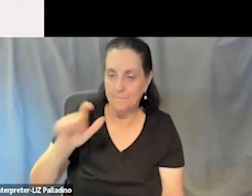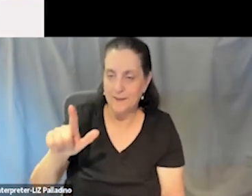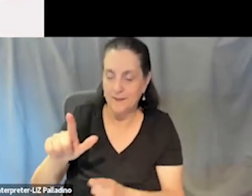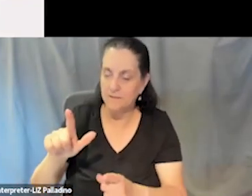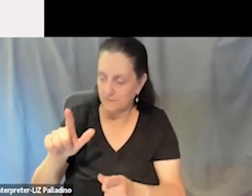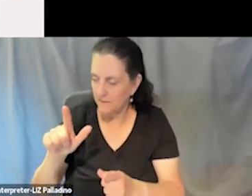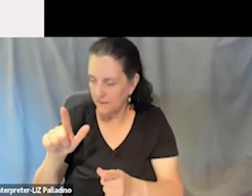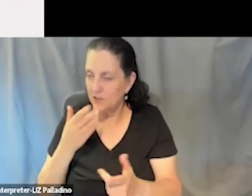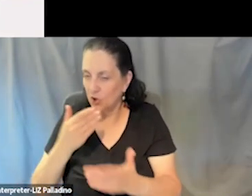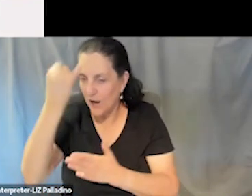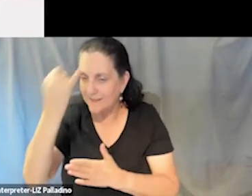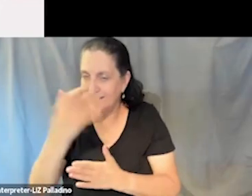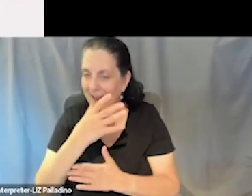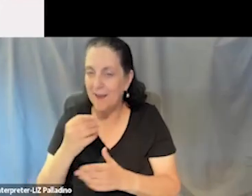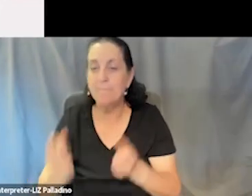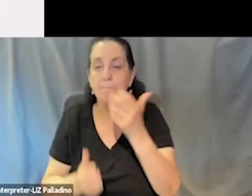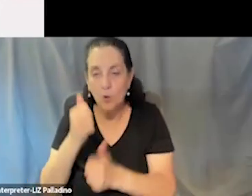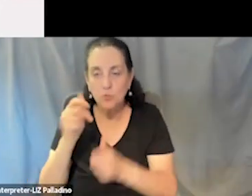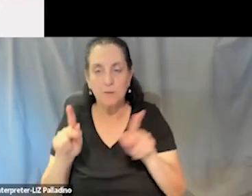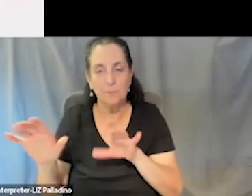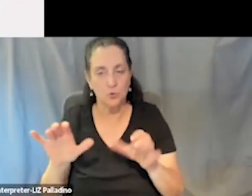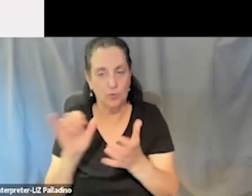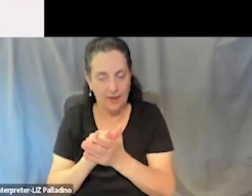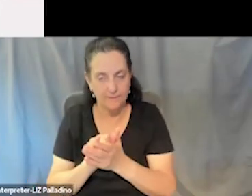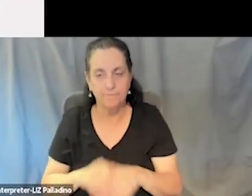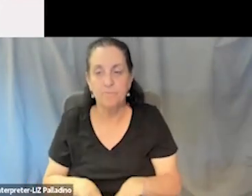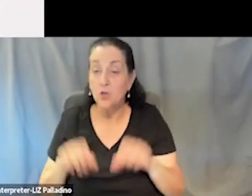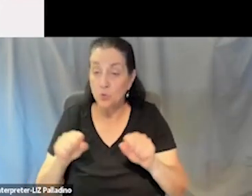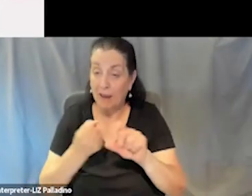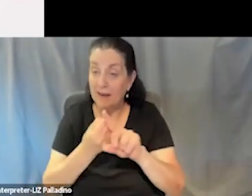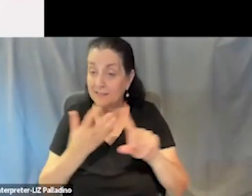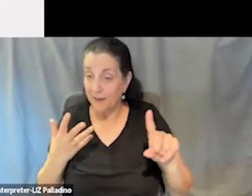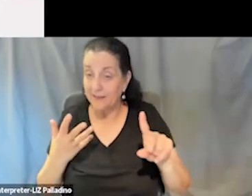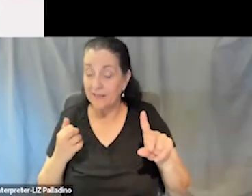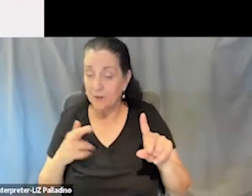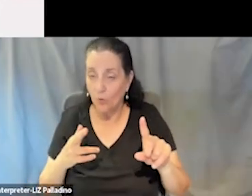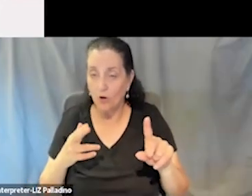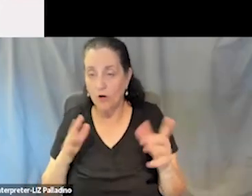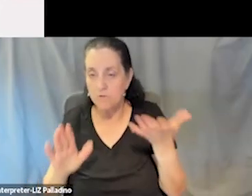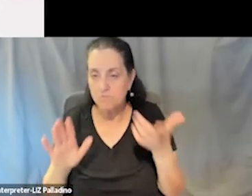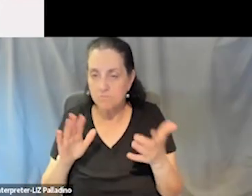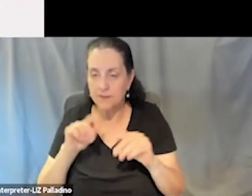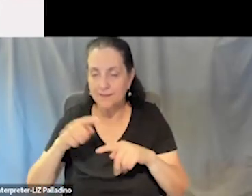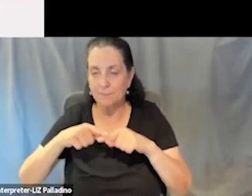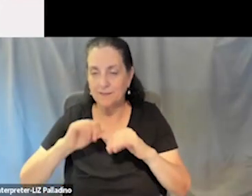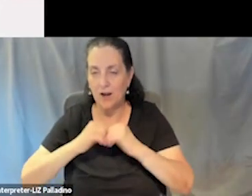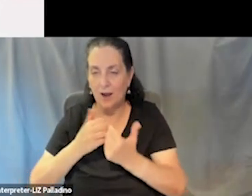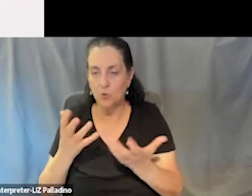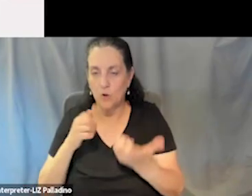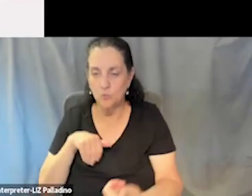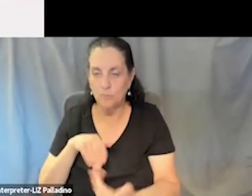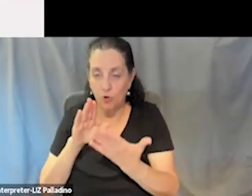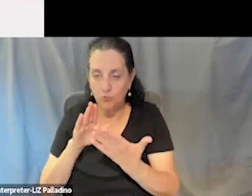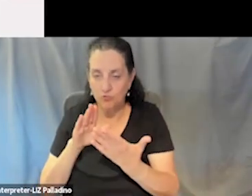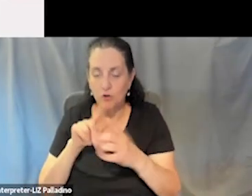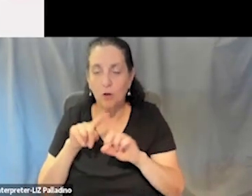think thinking through this framework, which again can be contracted or expanded depending on how you want to approach things, is a great way to